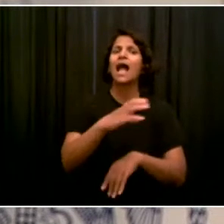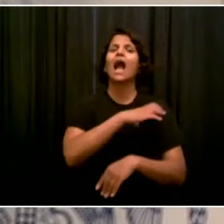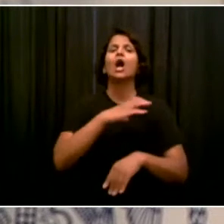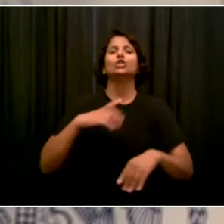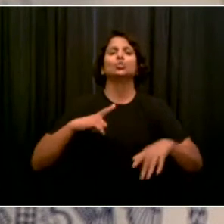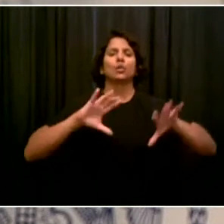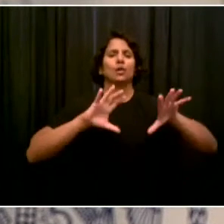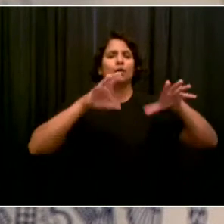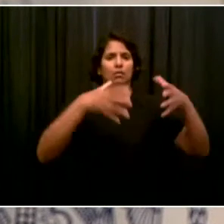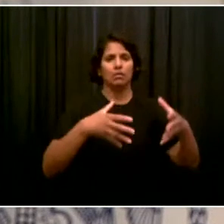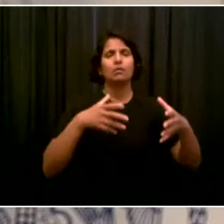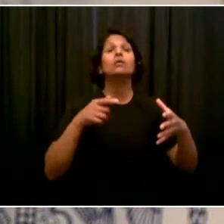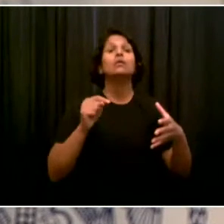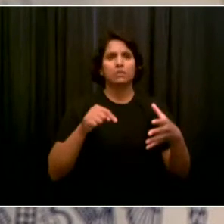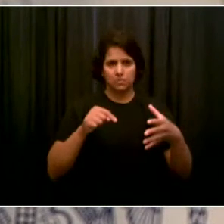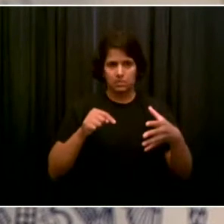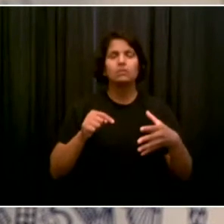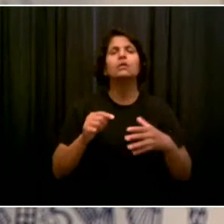Scisura.